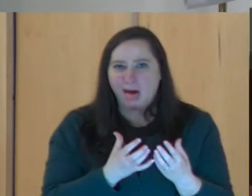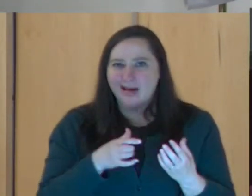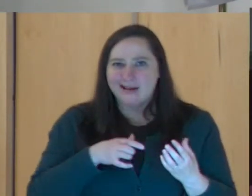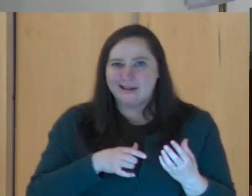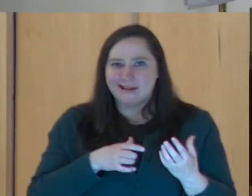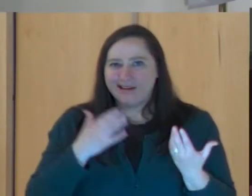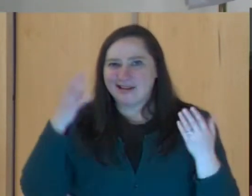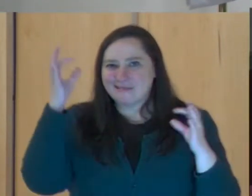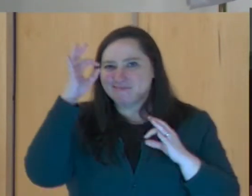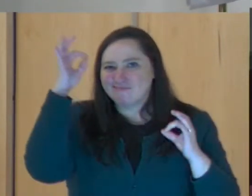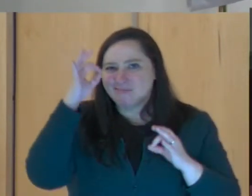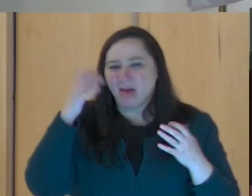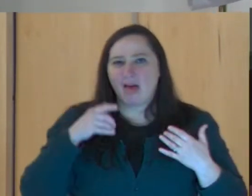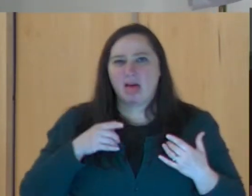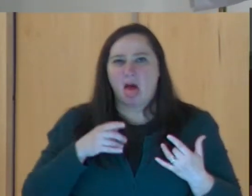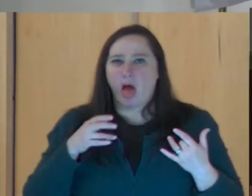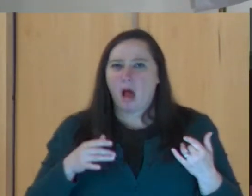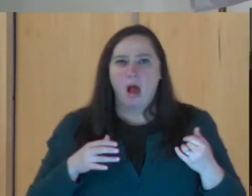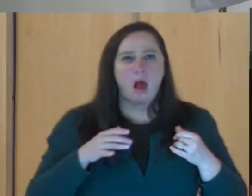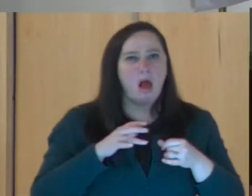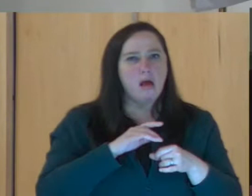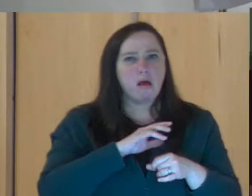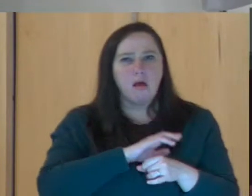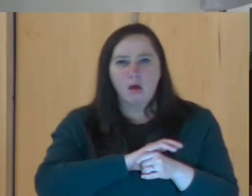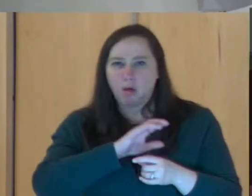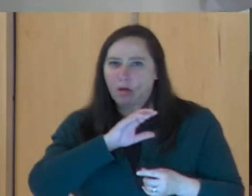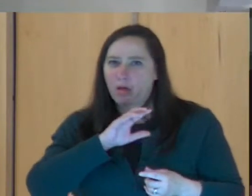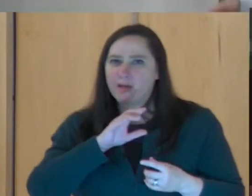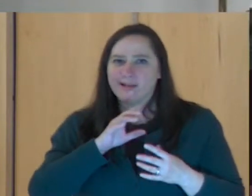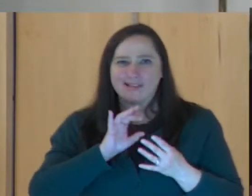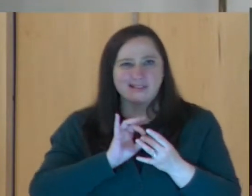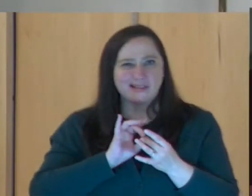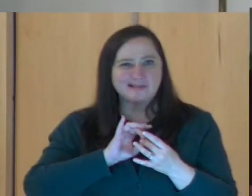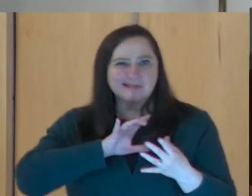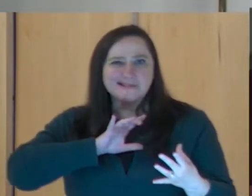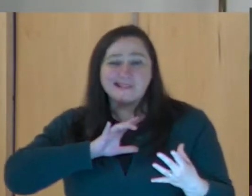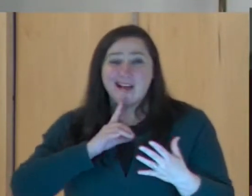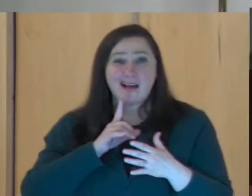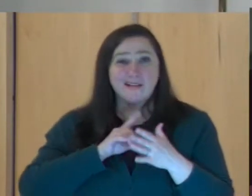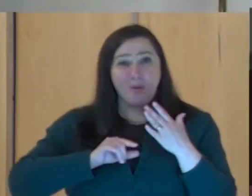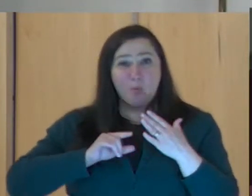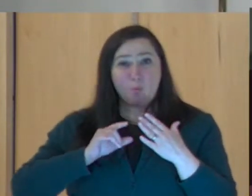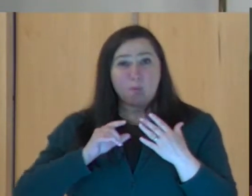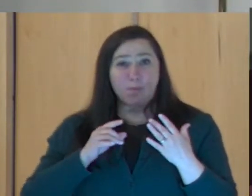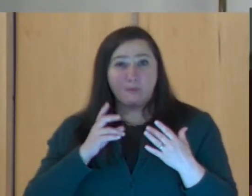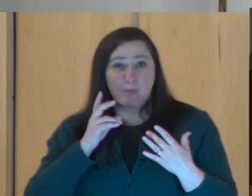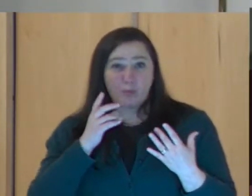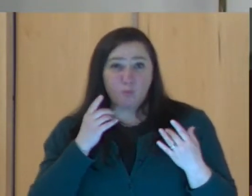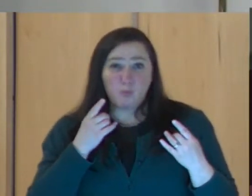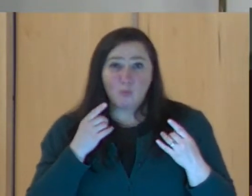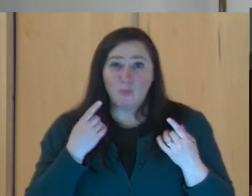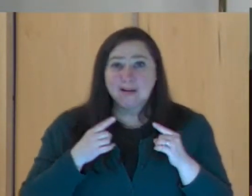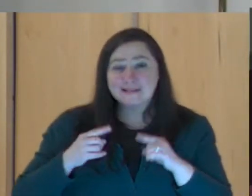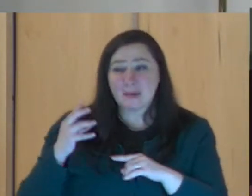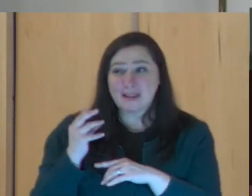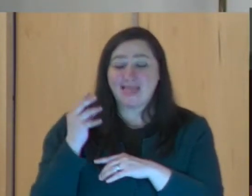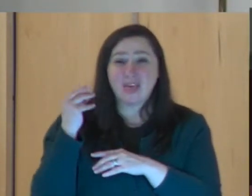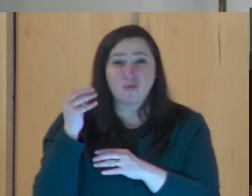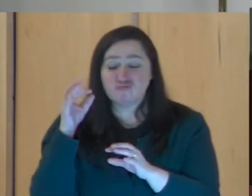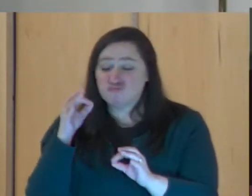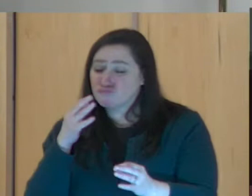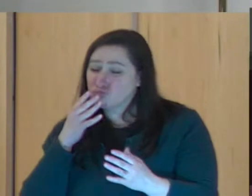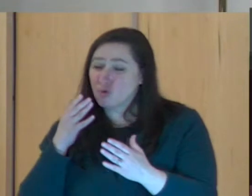their hypocrisy. So total and complete is it, the disconnect, that what they are on the outside is so good and